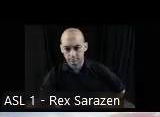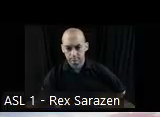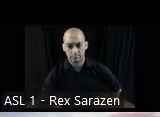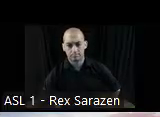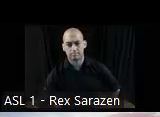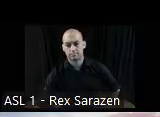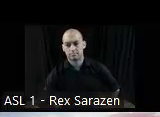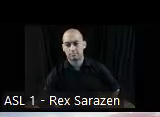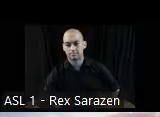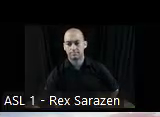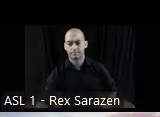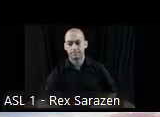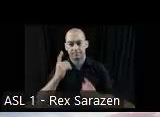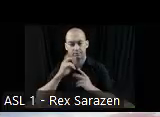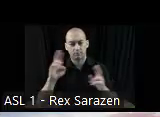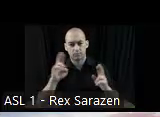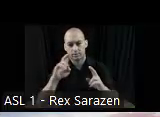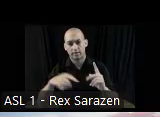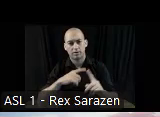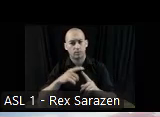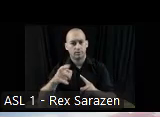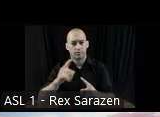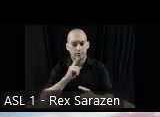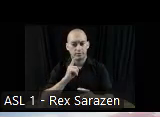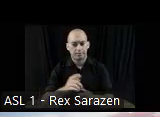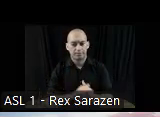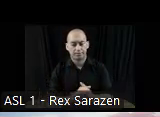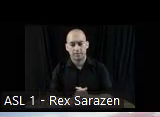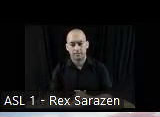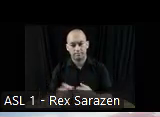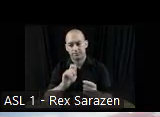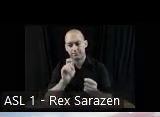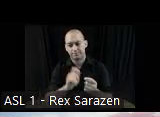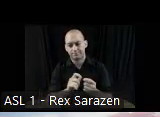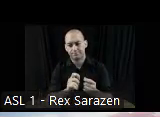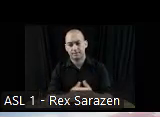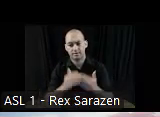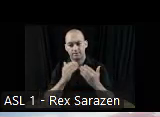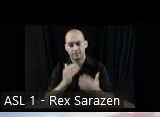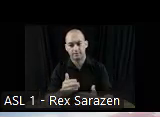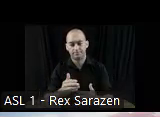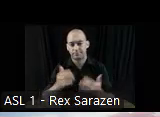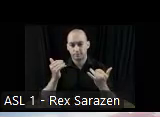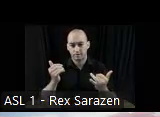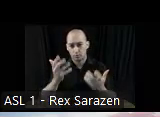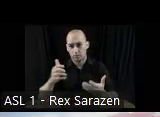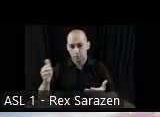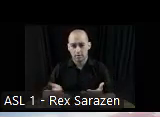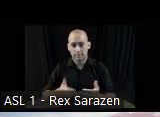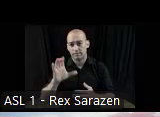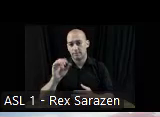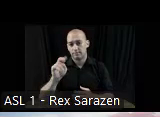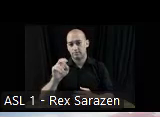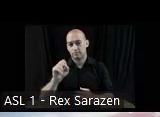I think we're ready when you are. Perfect. Thank you. At this time, I'd like to welcome Consuelo Gambino,